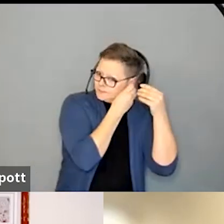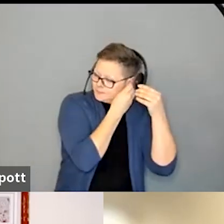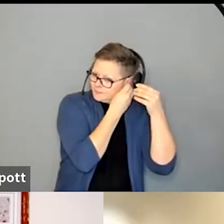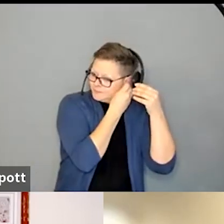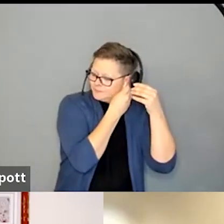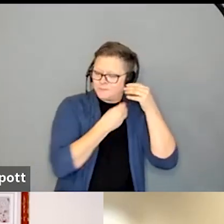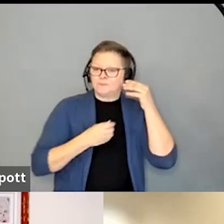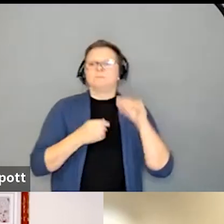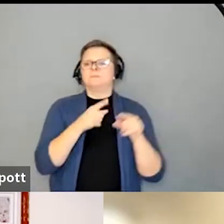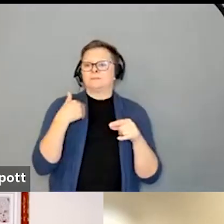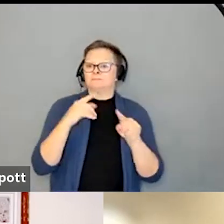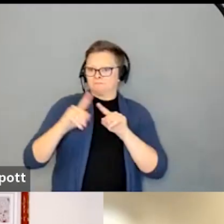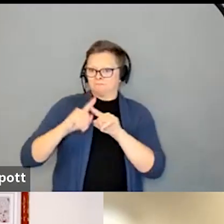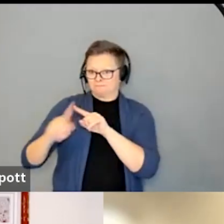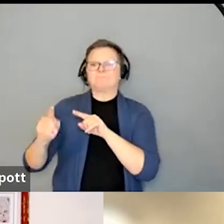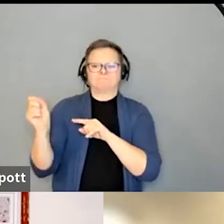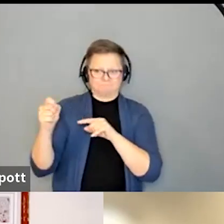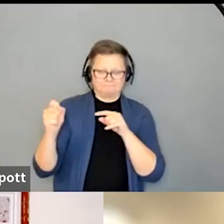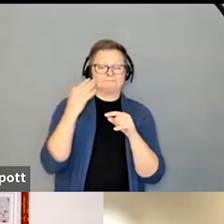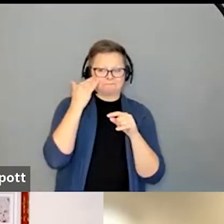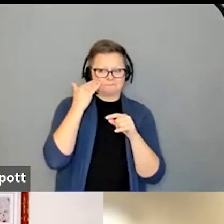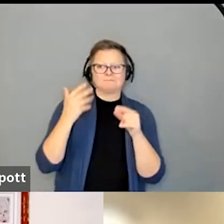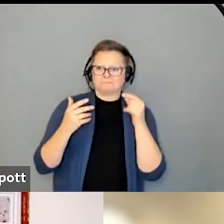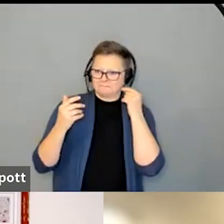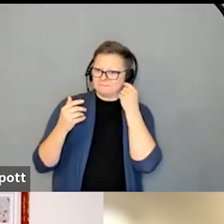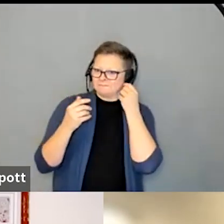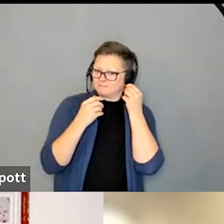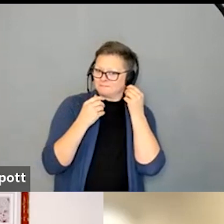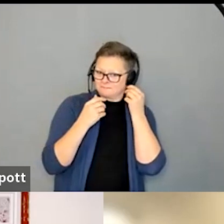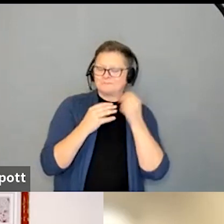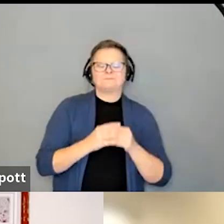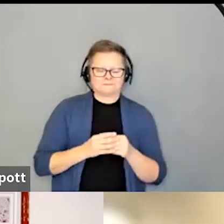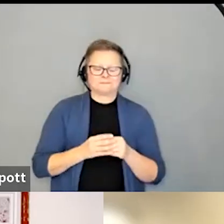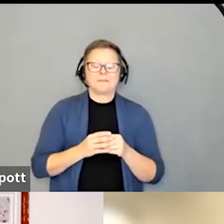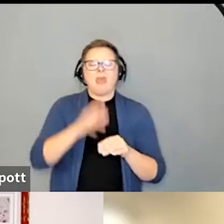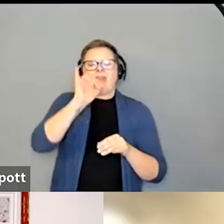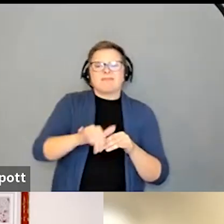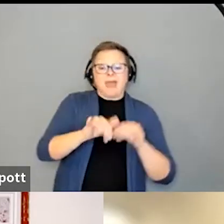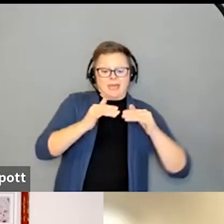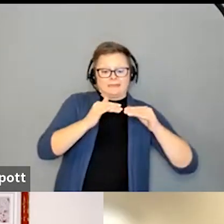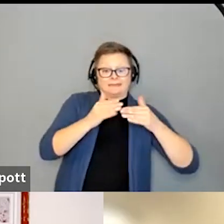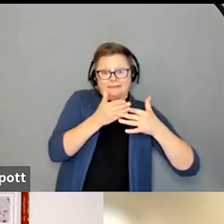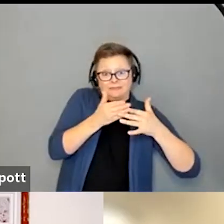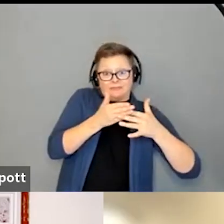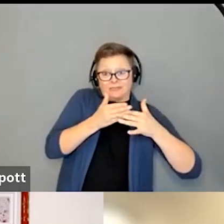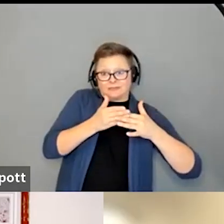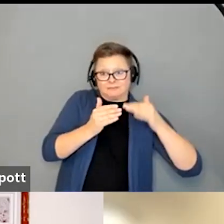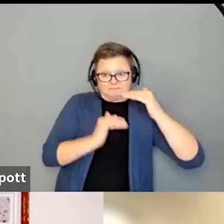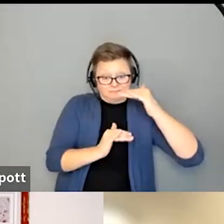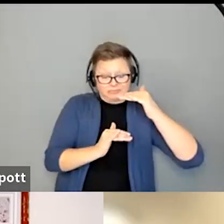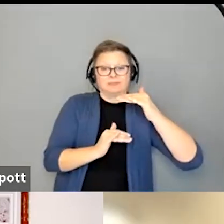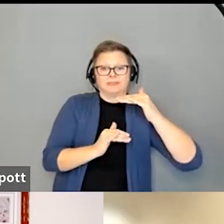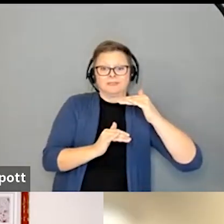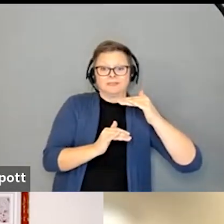deliver what they need to do, right? And in that squeeze between the senior leadership's